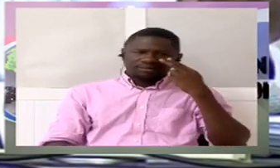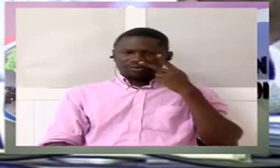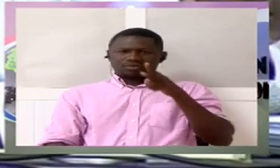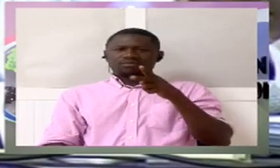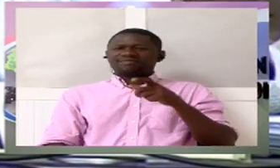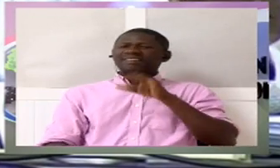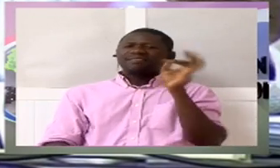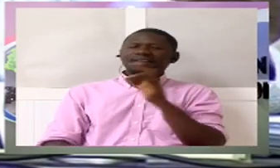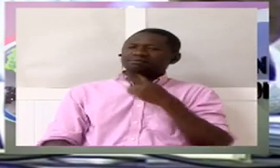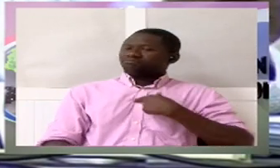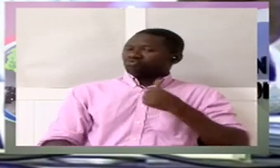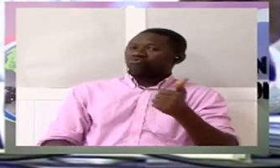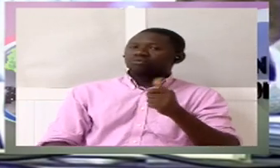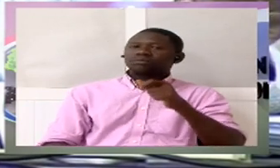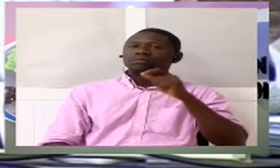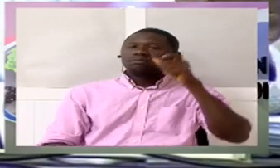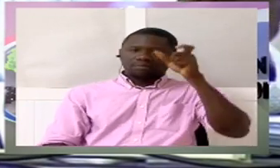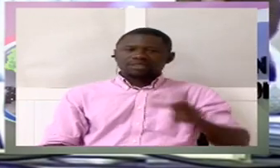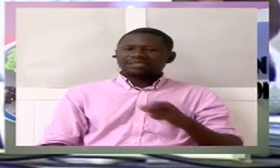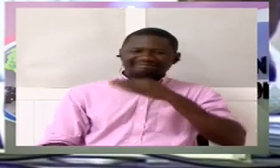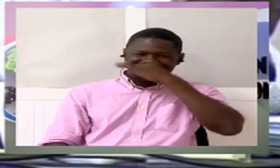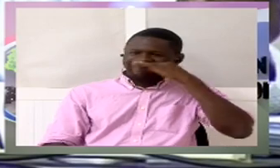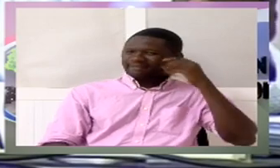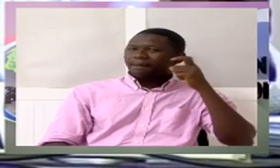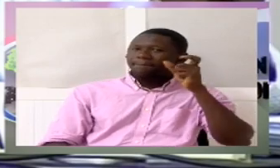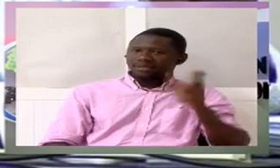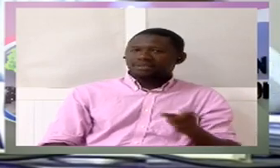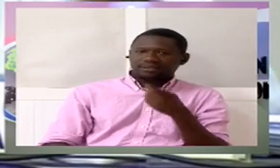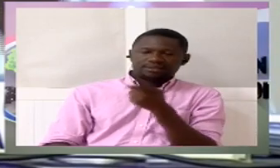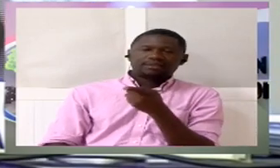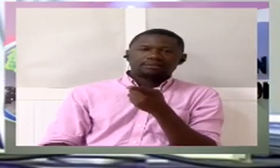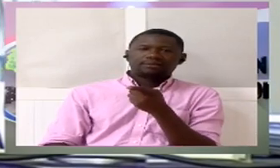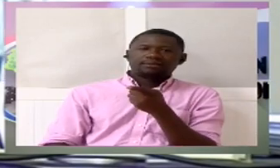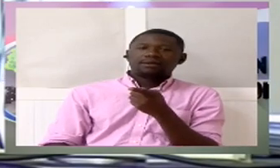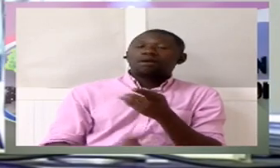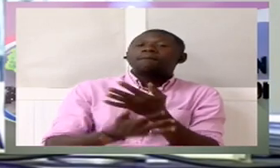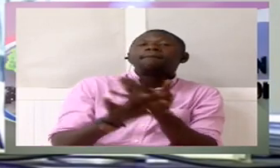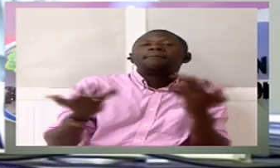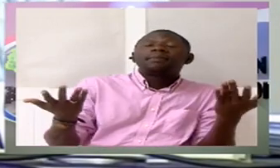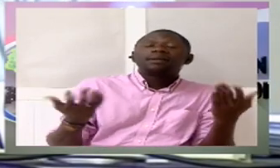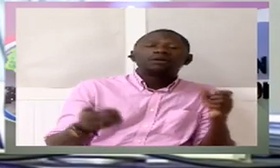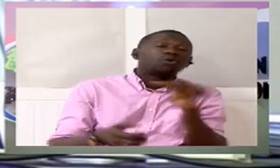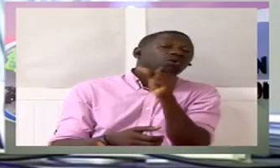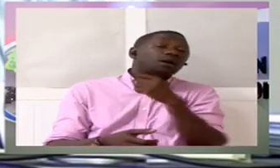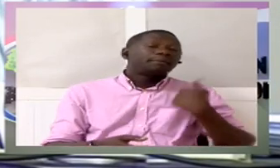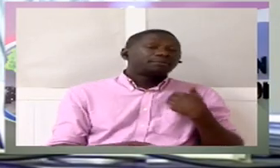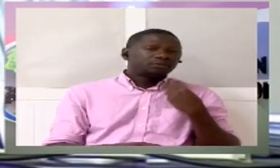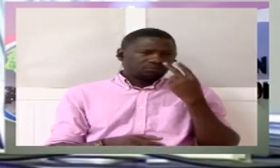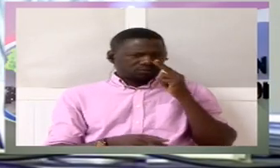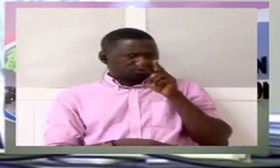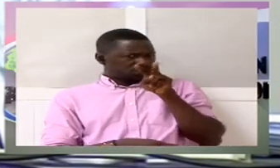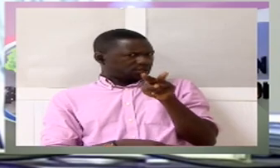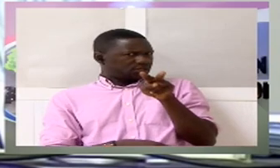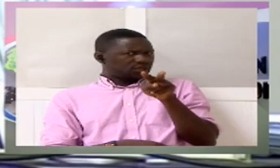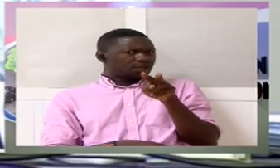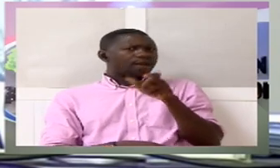Jai utumo ka atof dimafo ko mo kendelem. A lot of other people also saw him as somebody